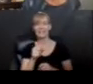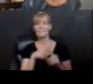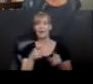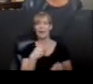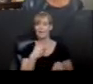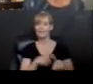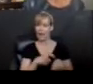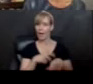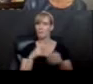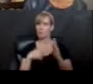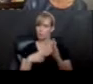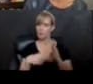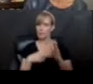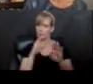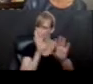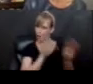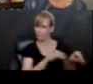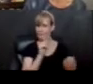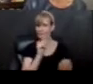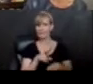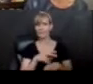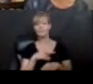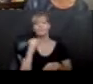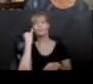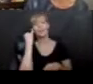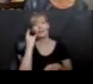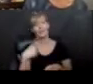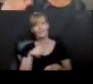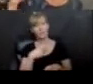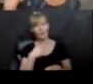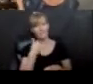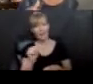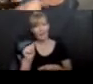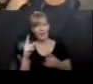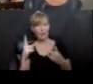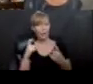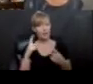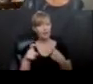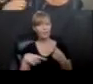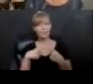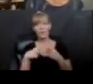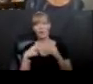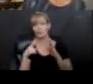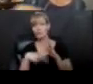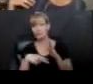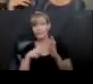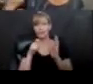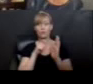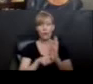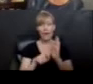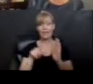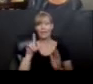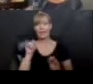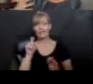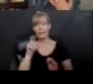time to read. Um, but if you friends have any questions about reading, about writing, about literacy, about